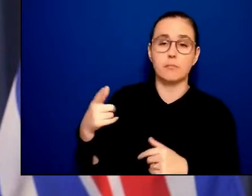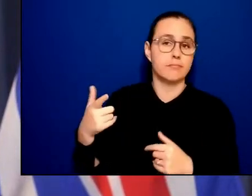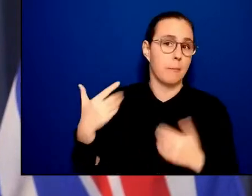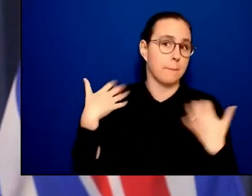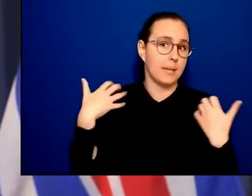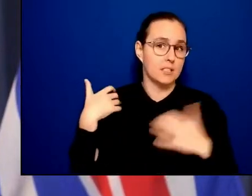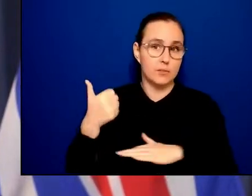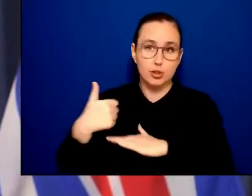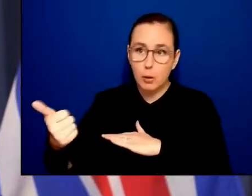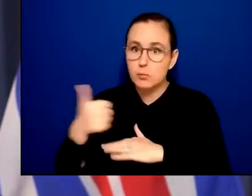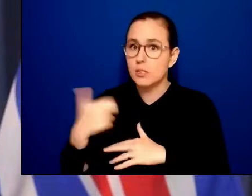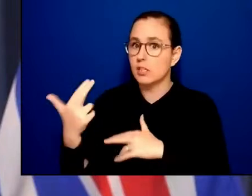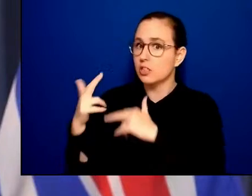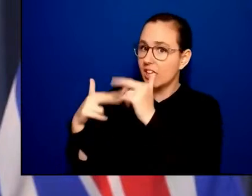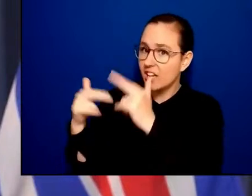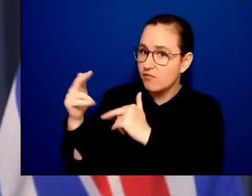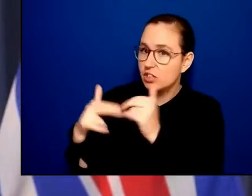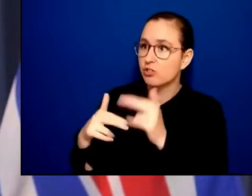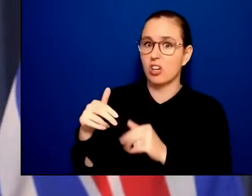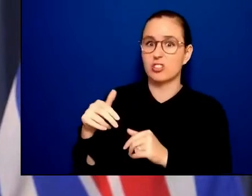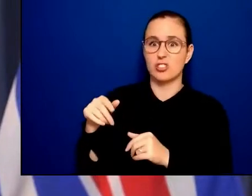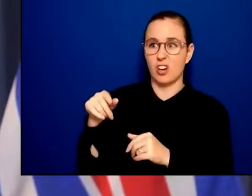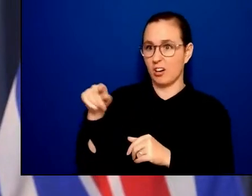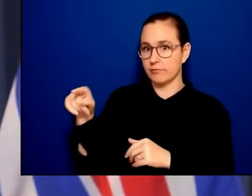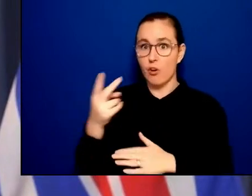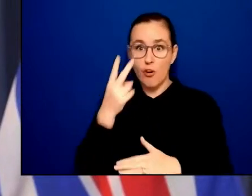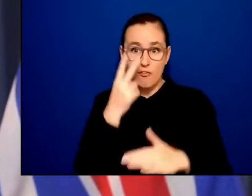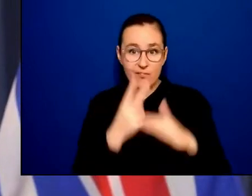RCMP, and Environment and Climate Change Canada.